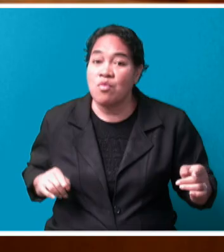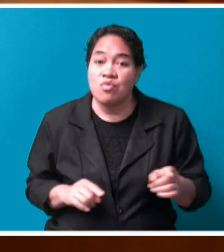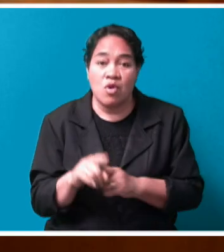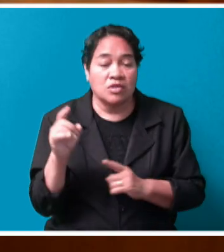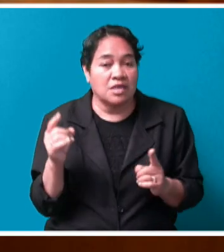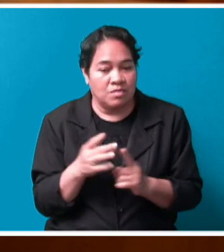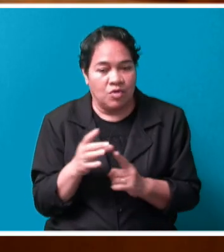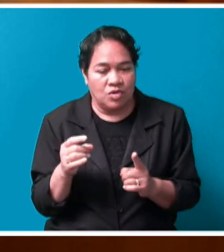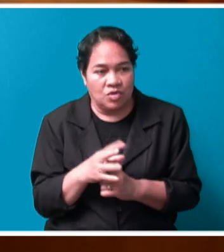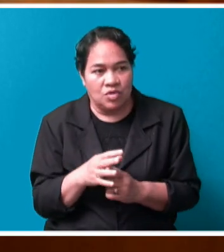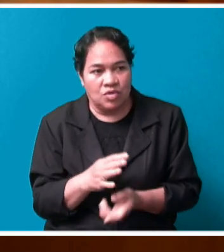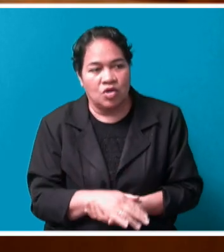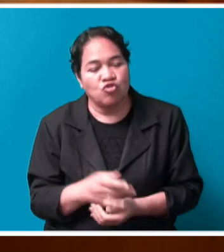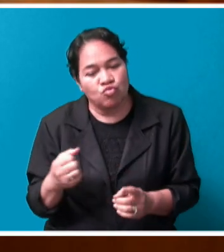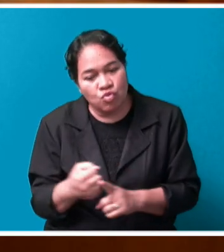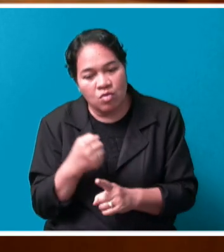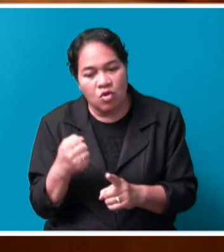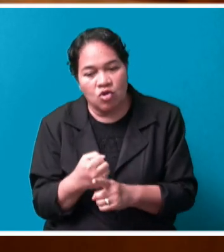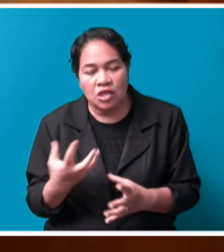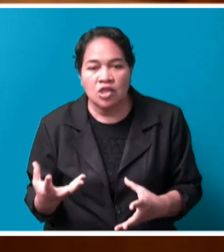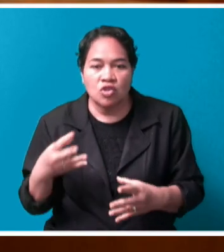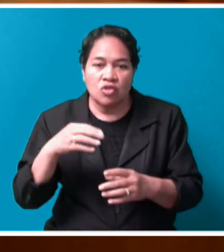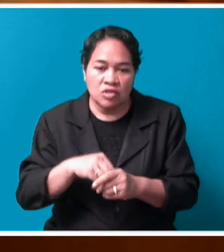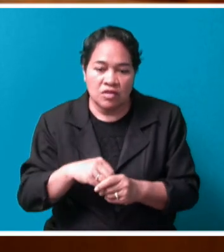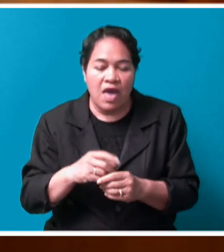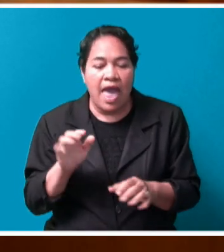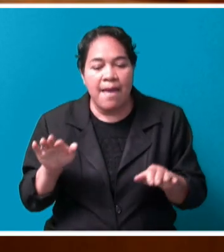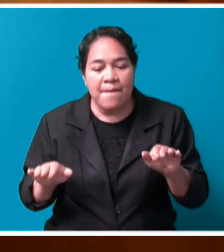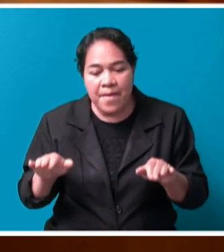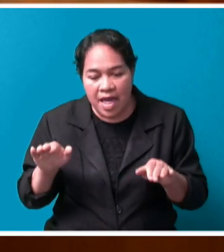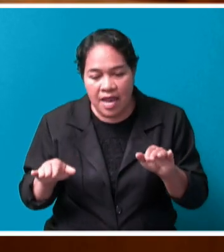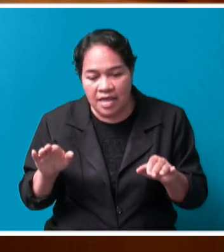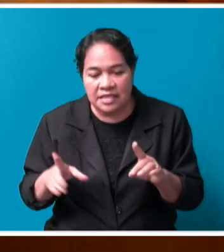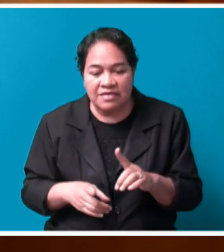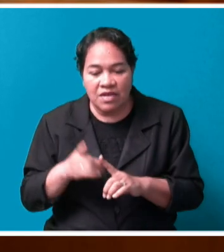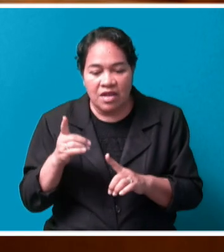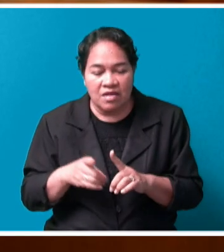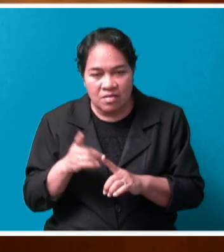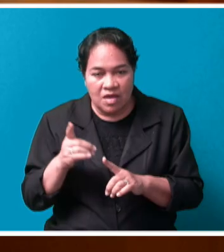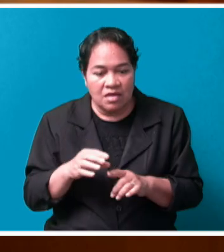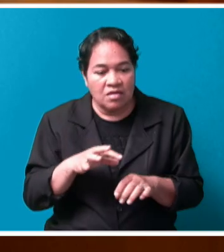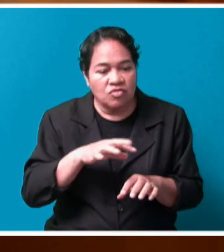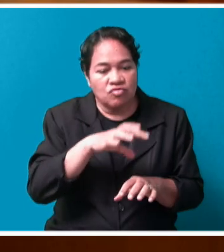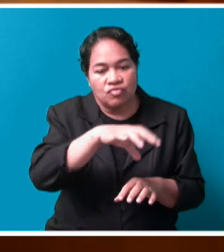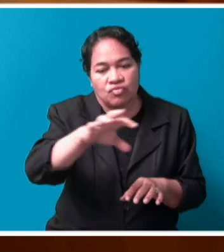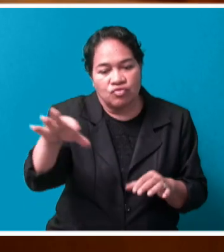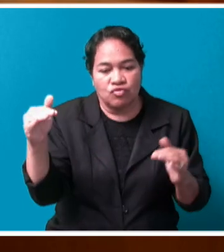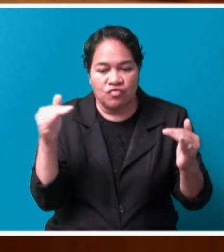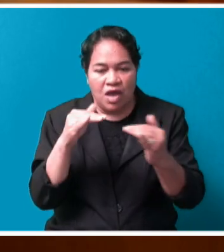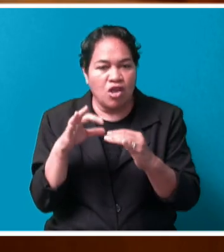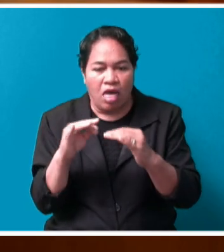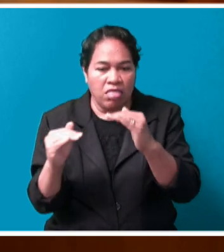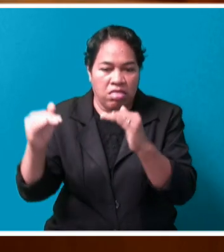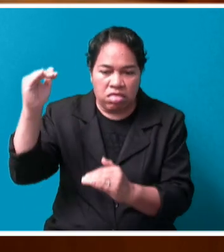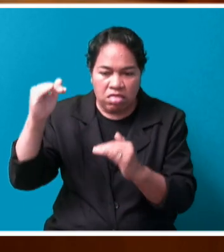our objective is to promote inclusive and balanced development across all divisions, reduce disparities in access